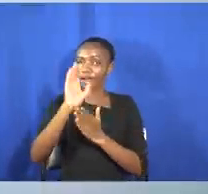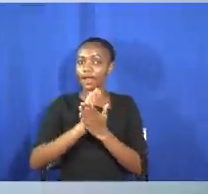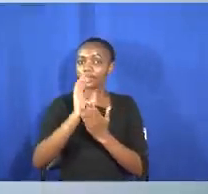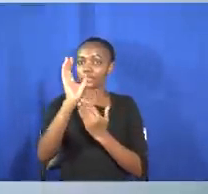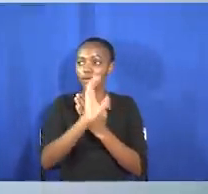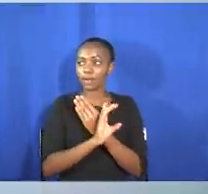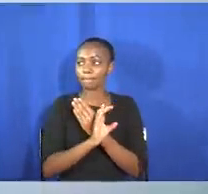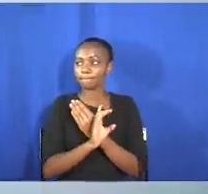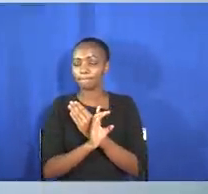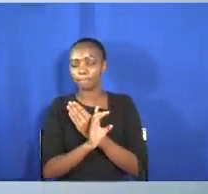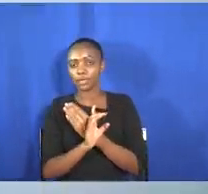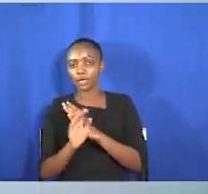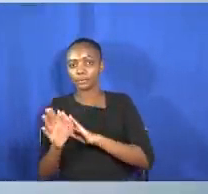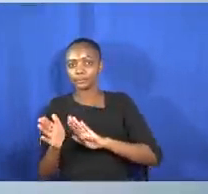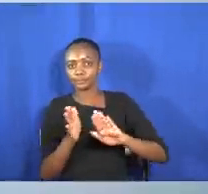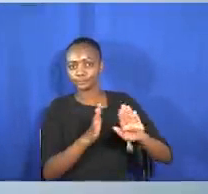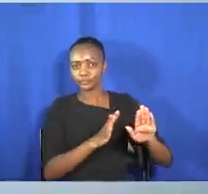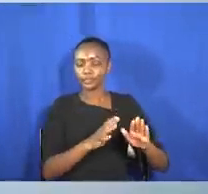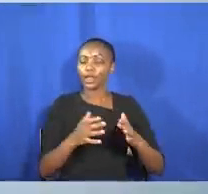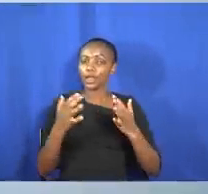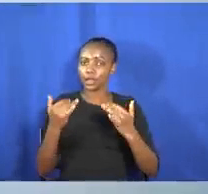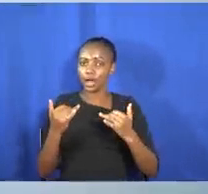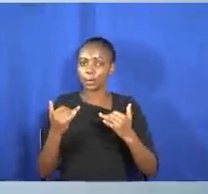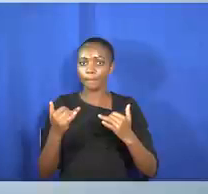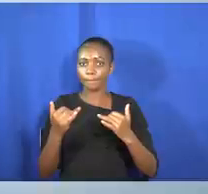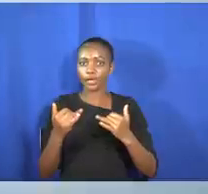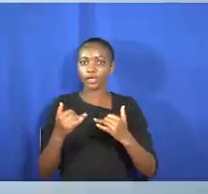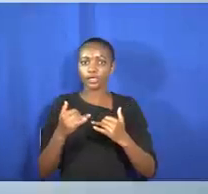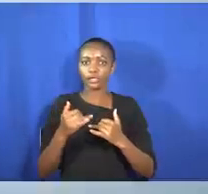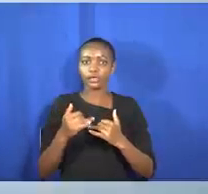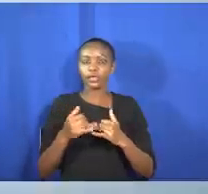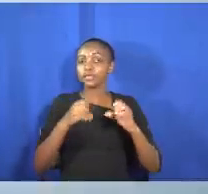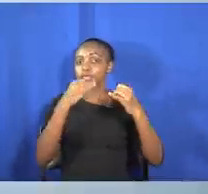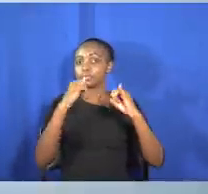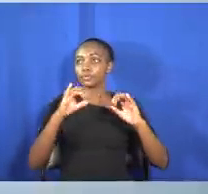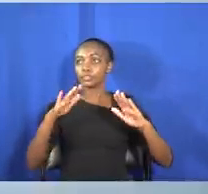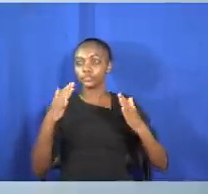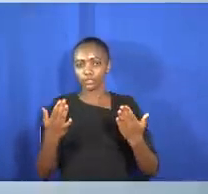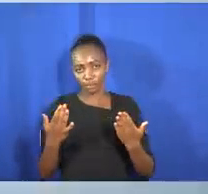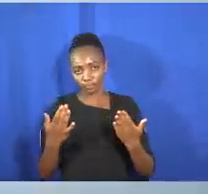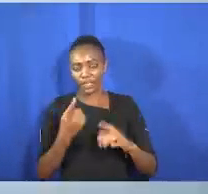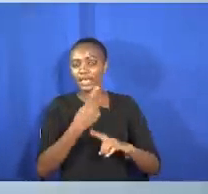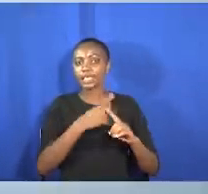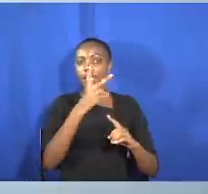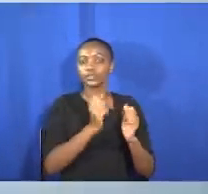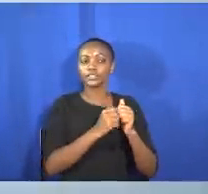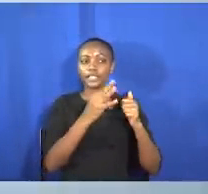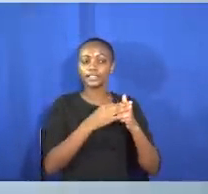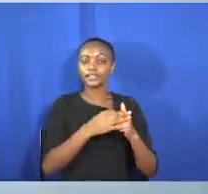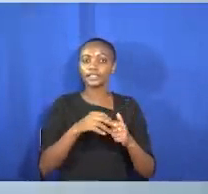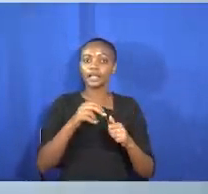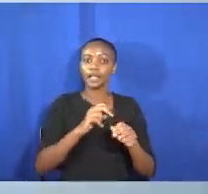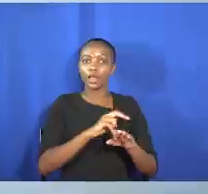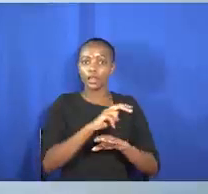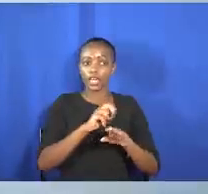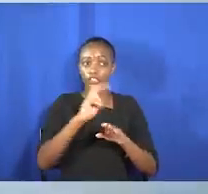issues within that curriculum. Now, I want you to note the way the implementation has gone.